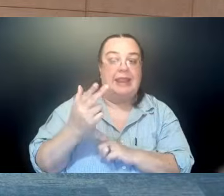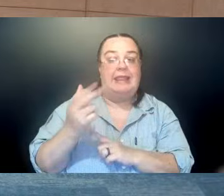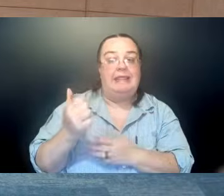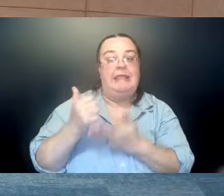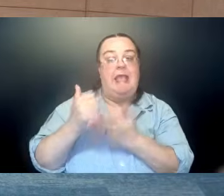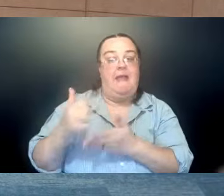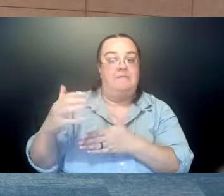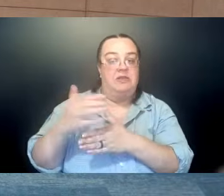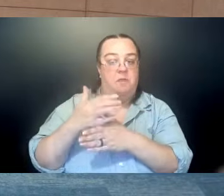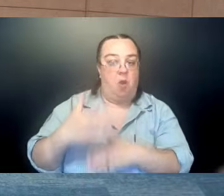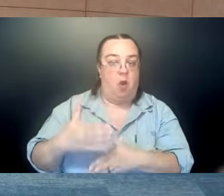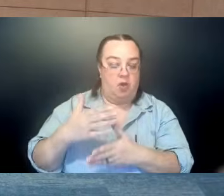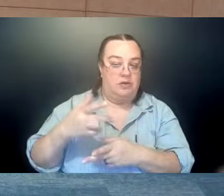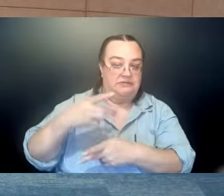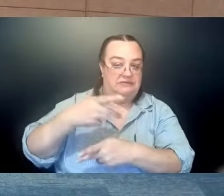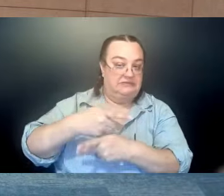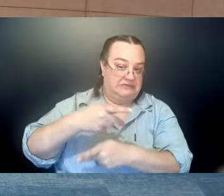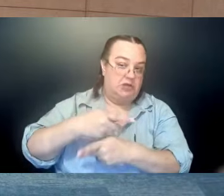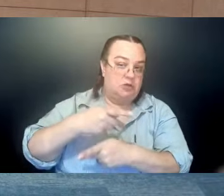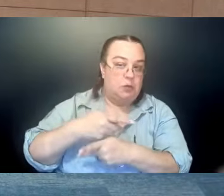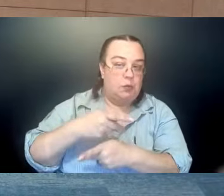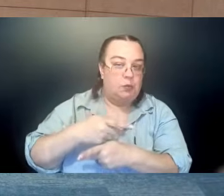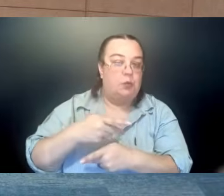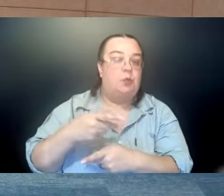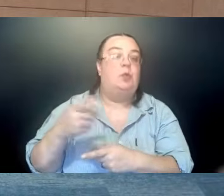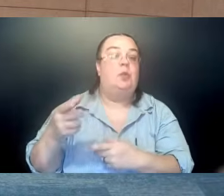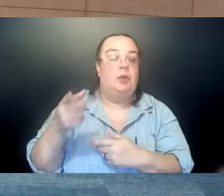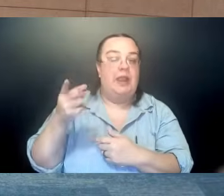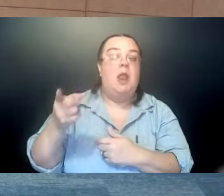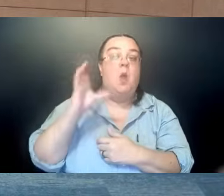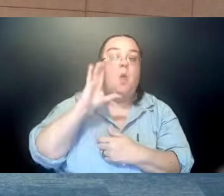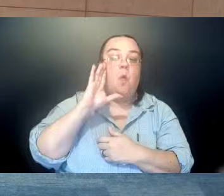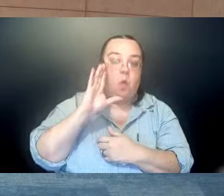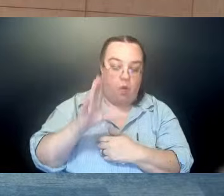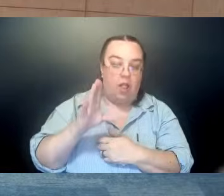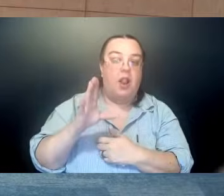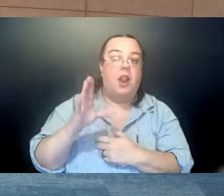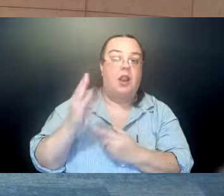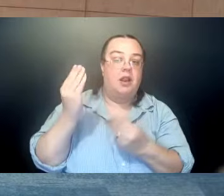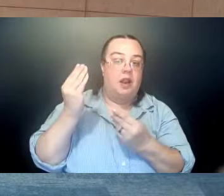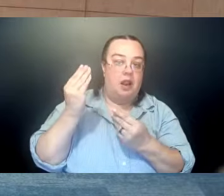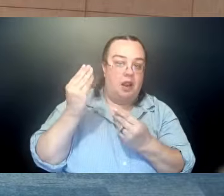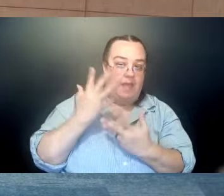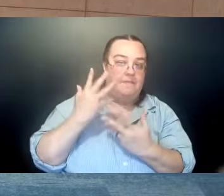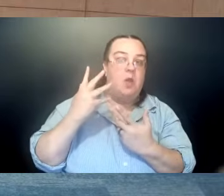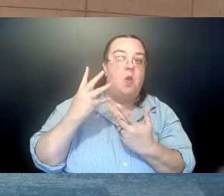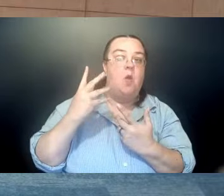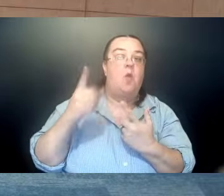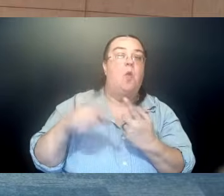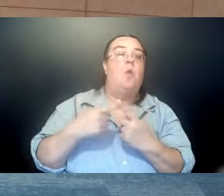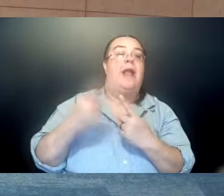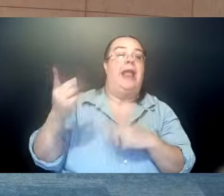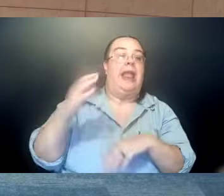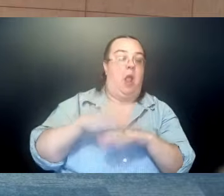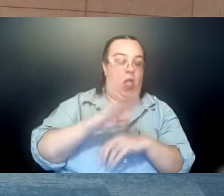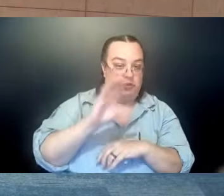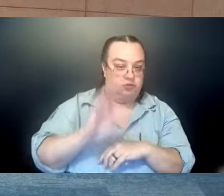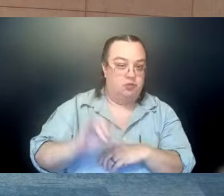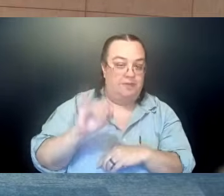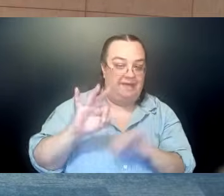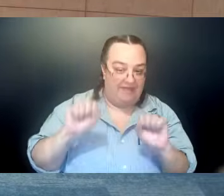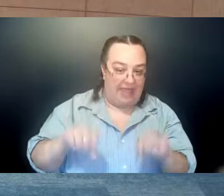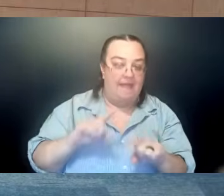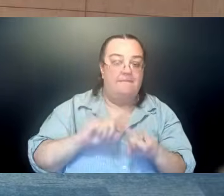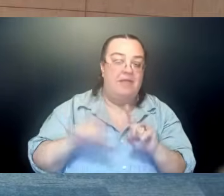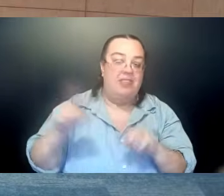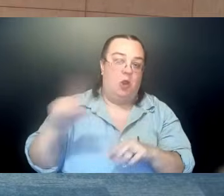partner tend to, and he will holler if he gets on the Zoom, or when he gets on the Zoom, if he is able, but they're at urgent